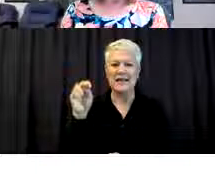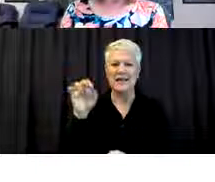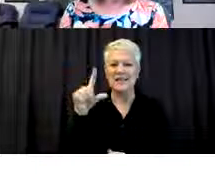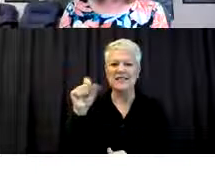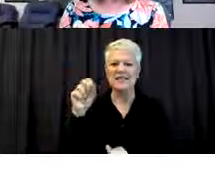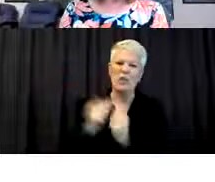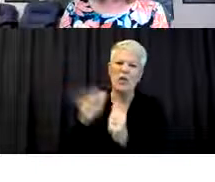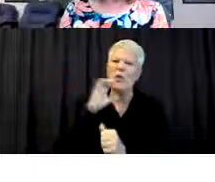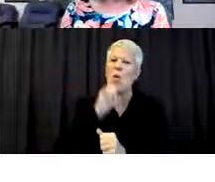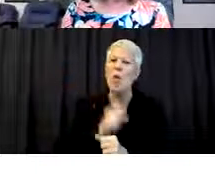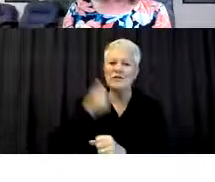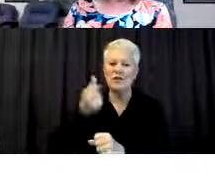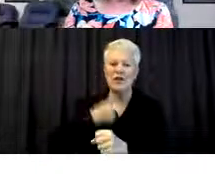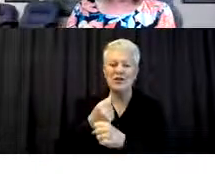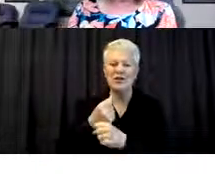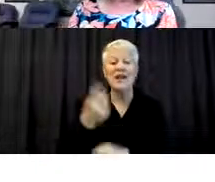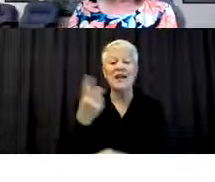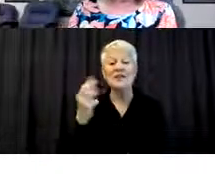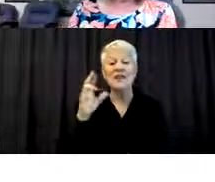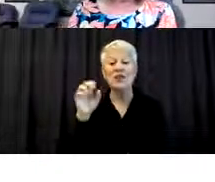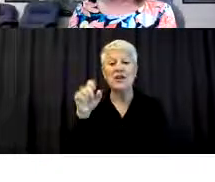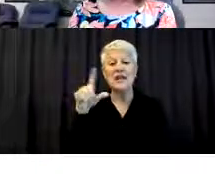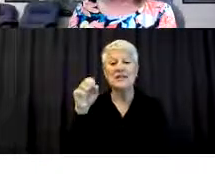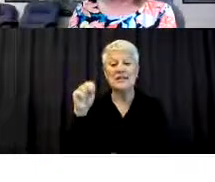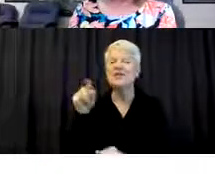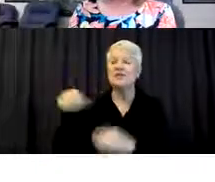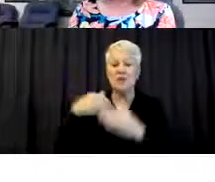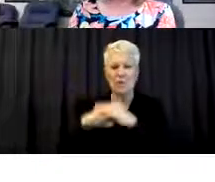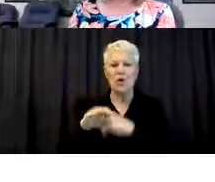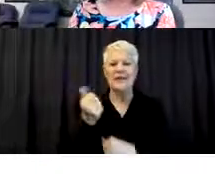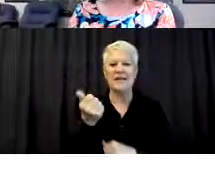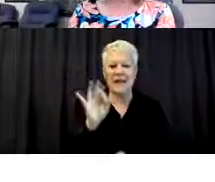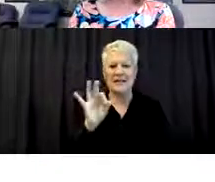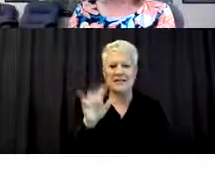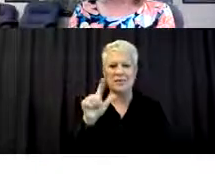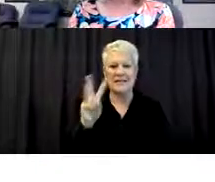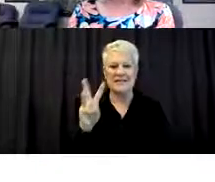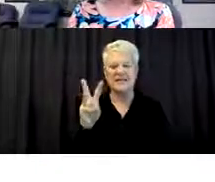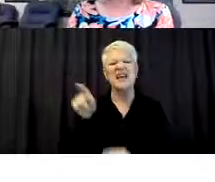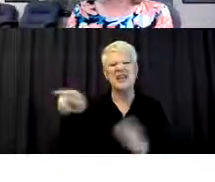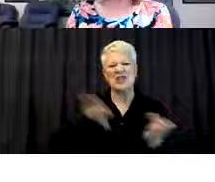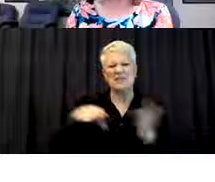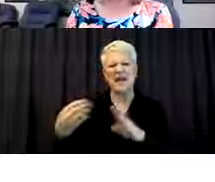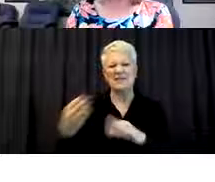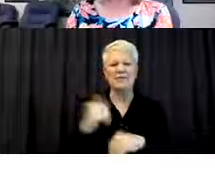years. Dr. Nielsen was born in 1926. She passed away in